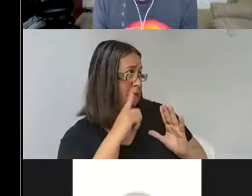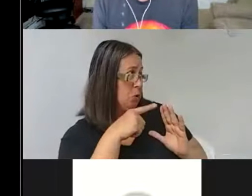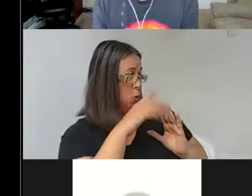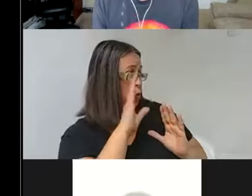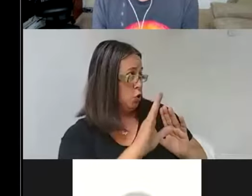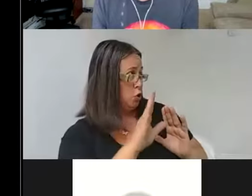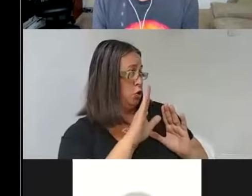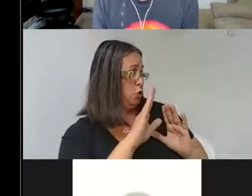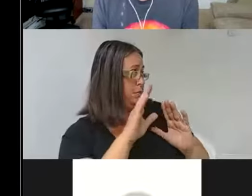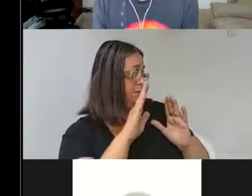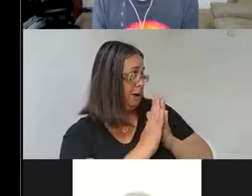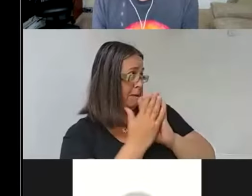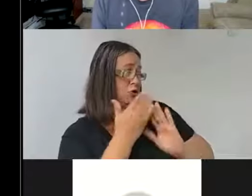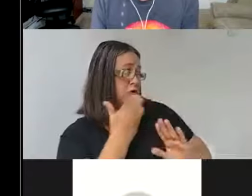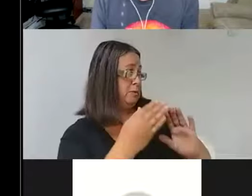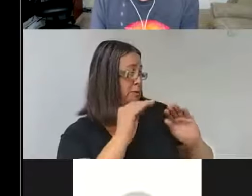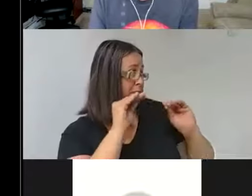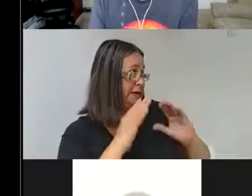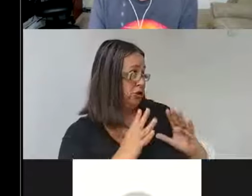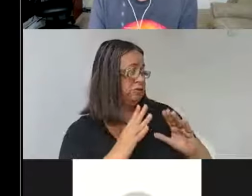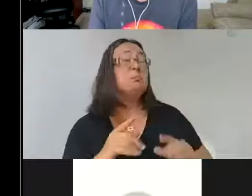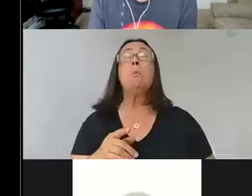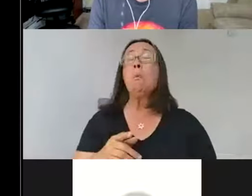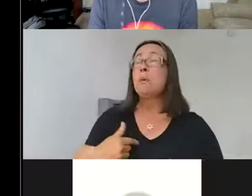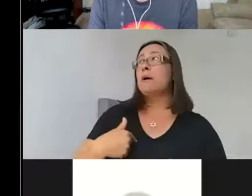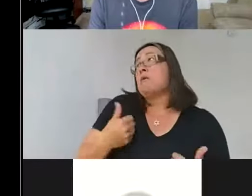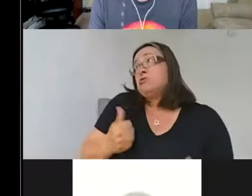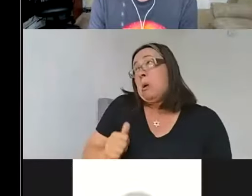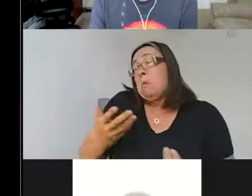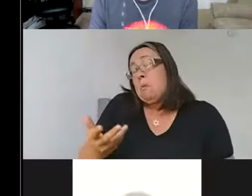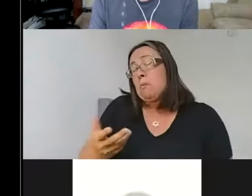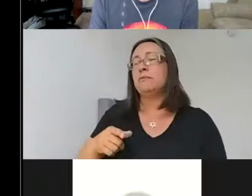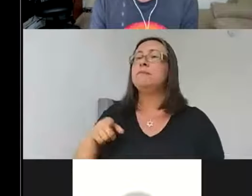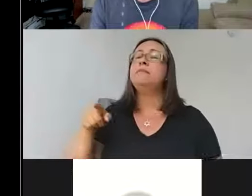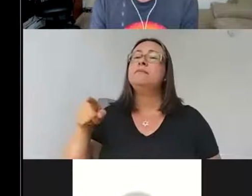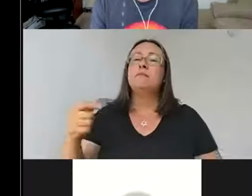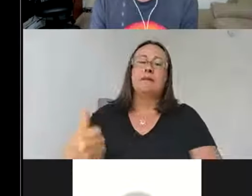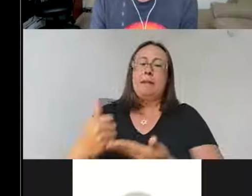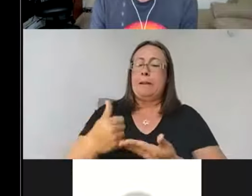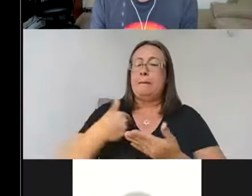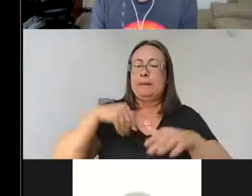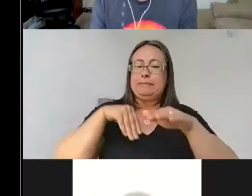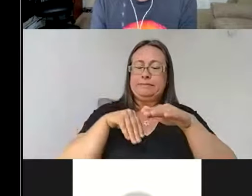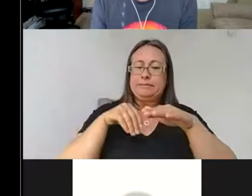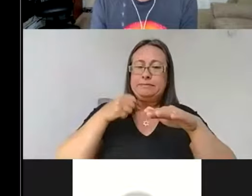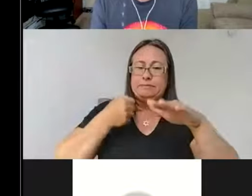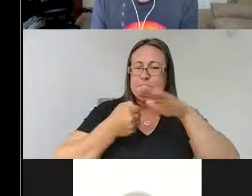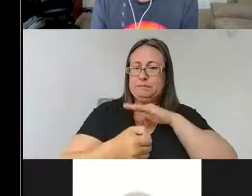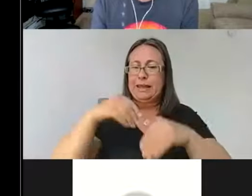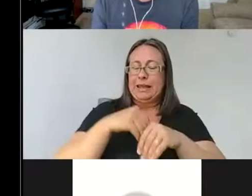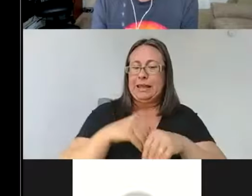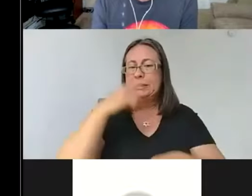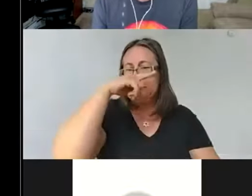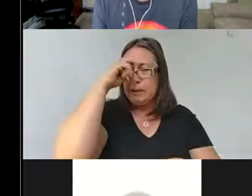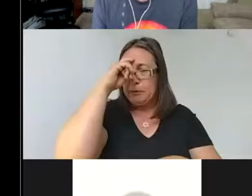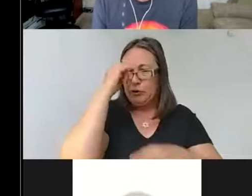out. And so he helped me get into a summer research internship program, sort of like the one you guys are